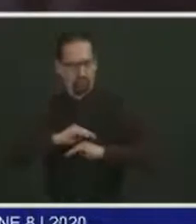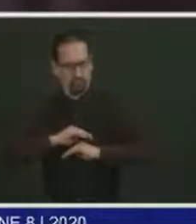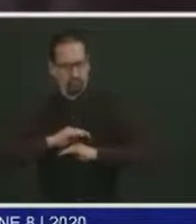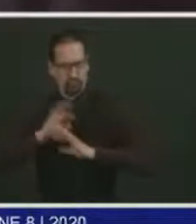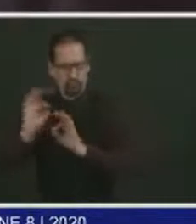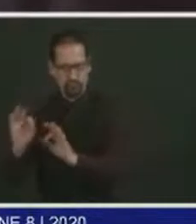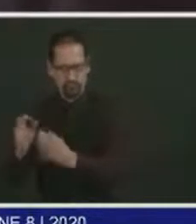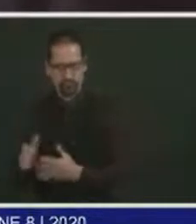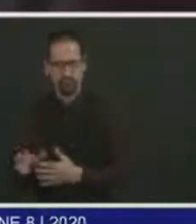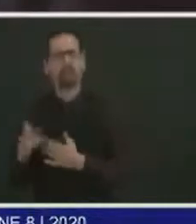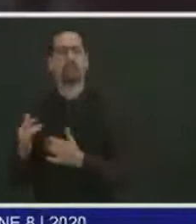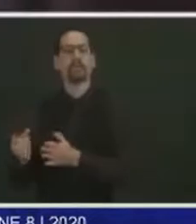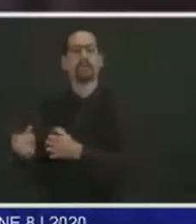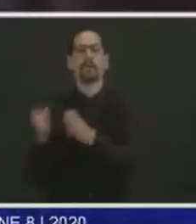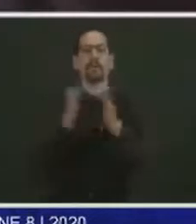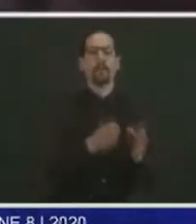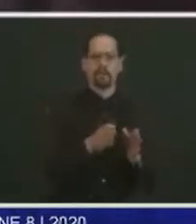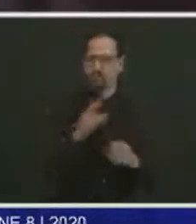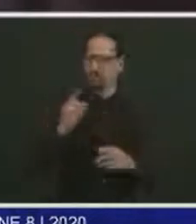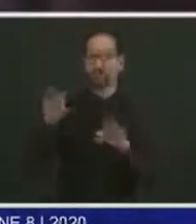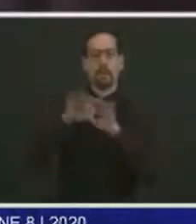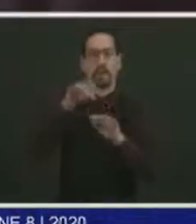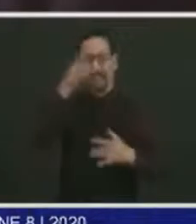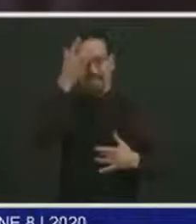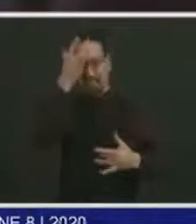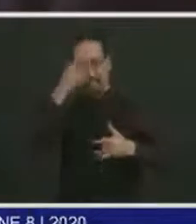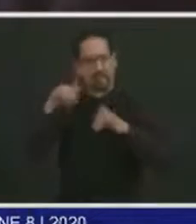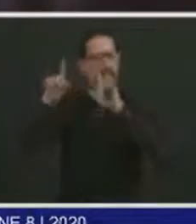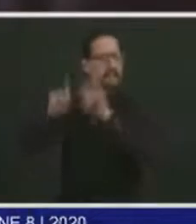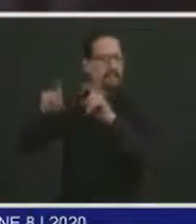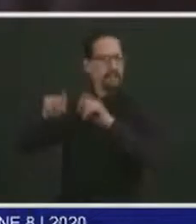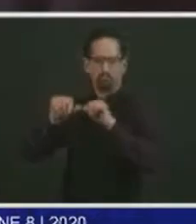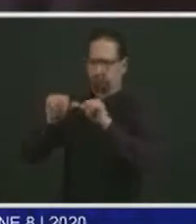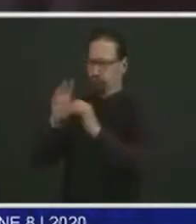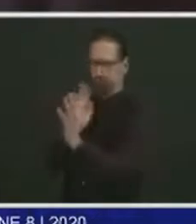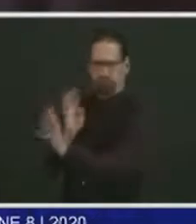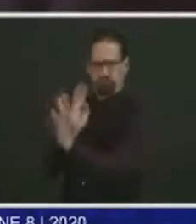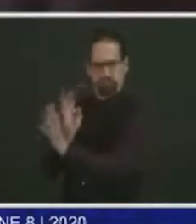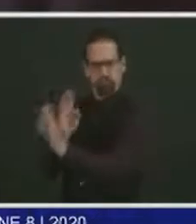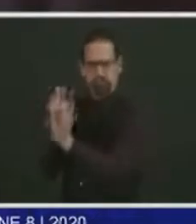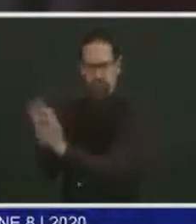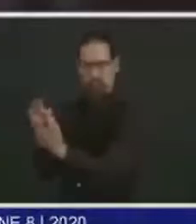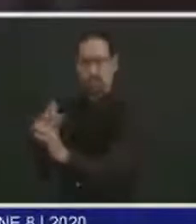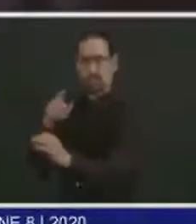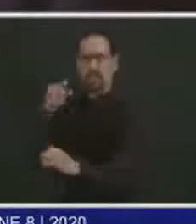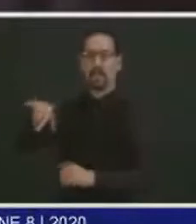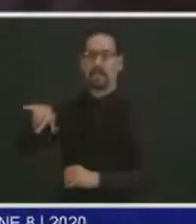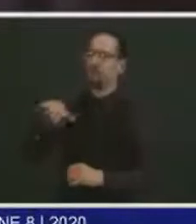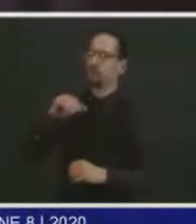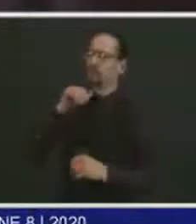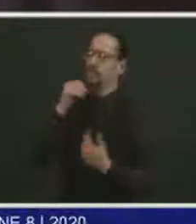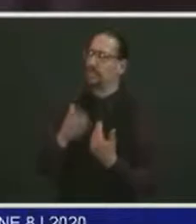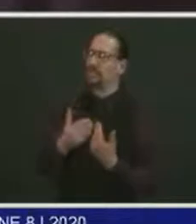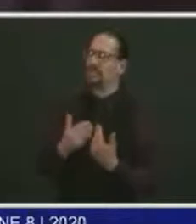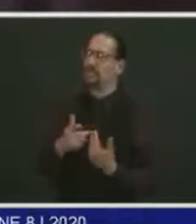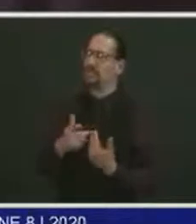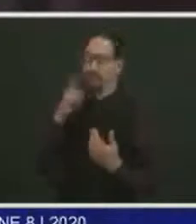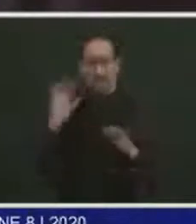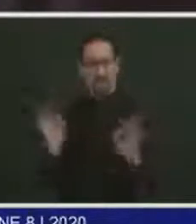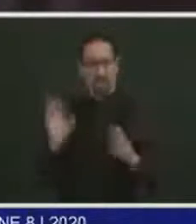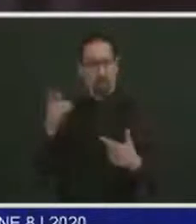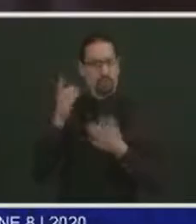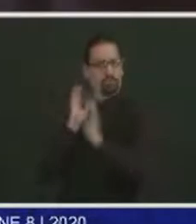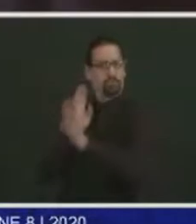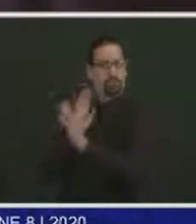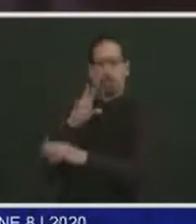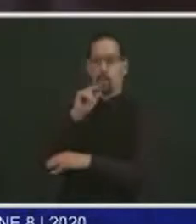that goal, and we will continue to meet that goal. That is not easy, right? As more people go back to work,